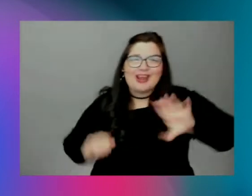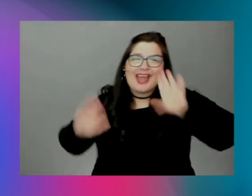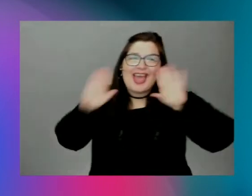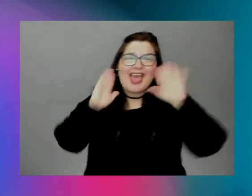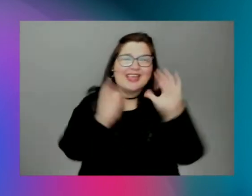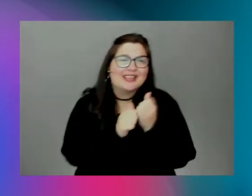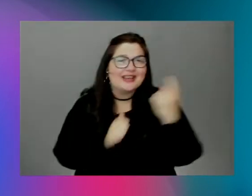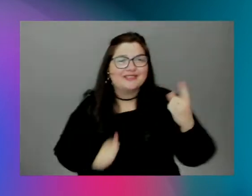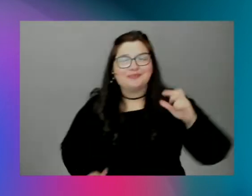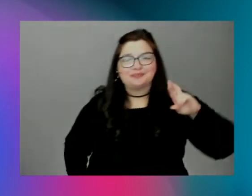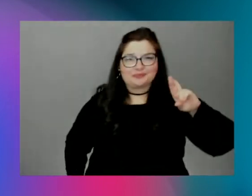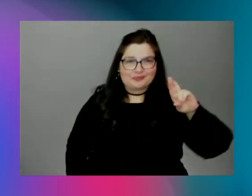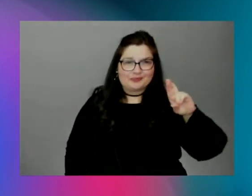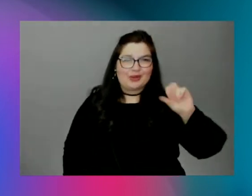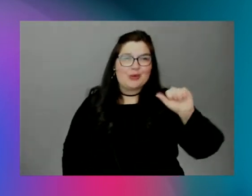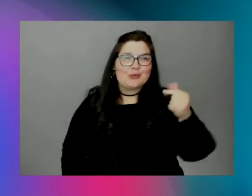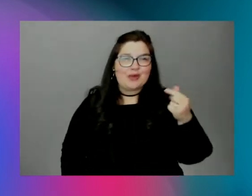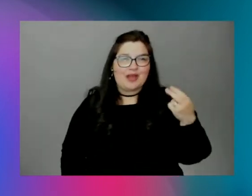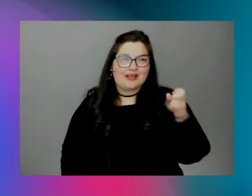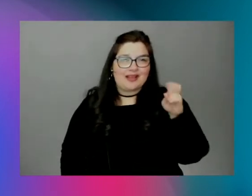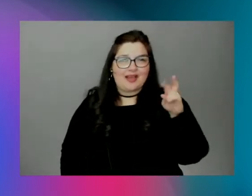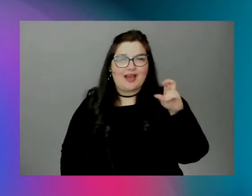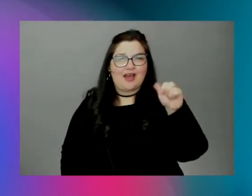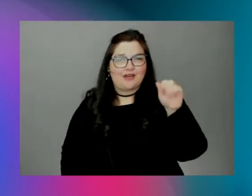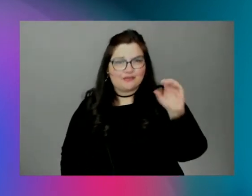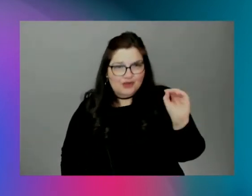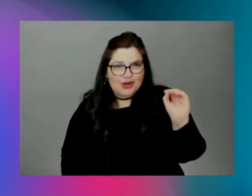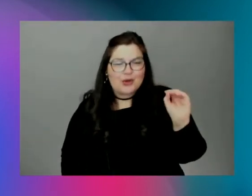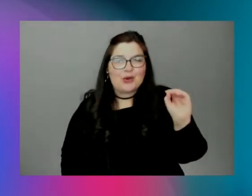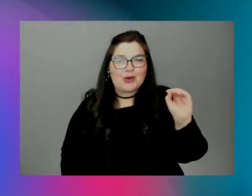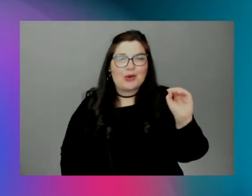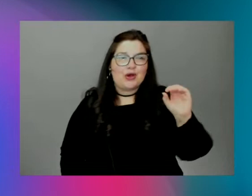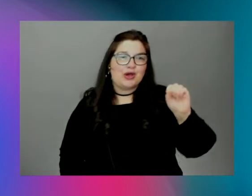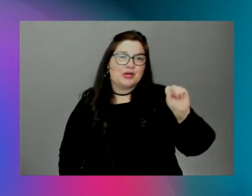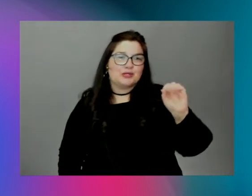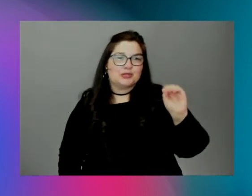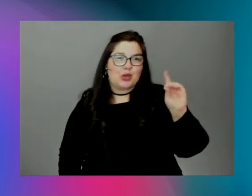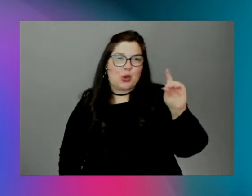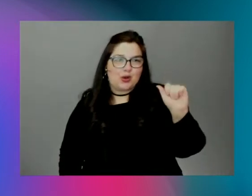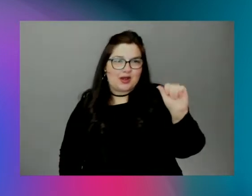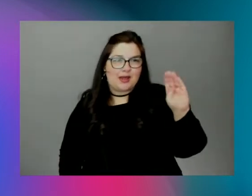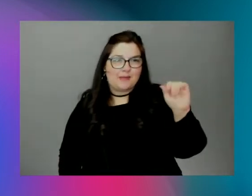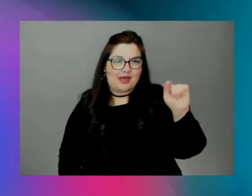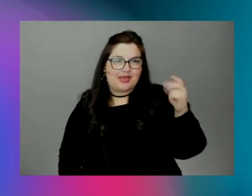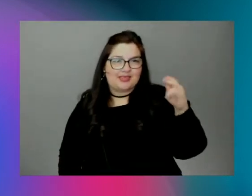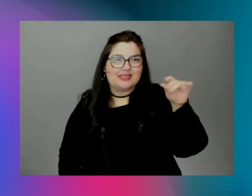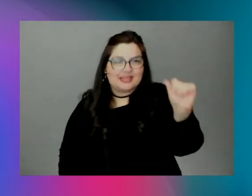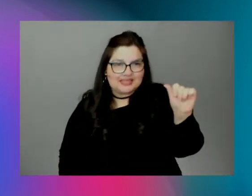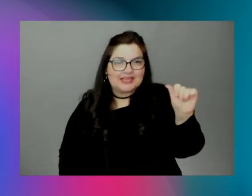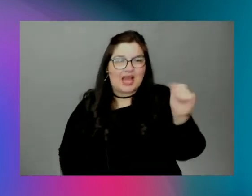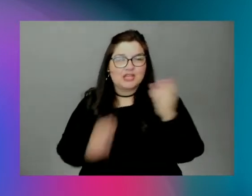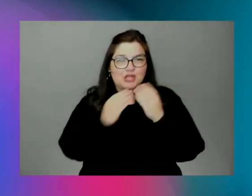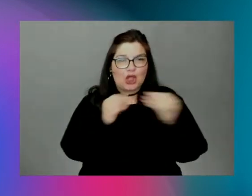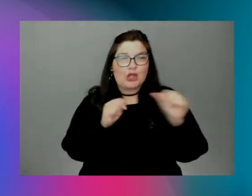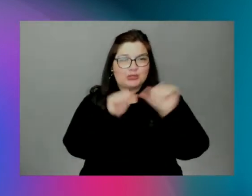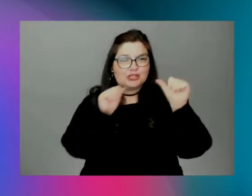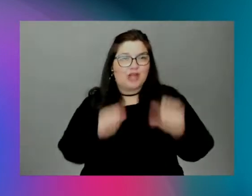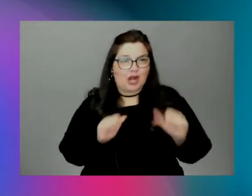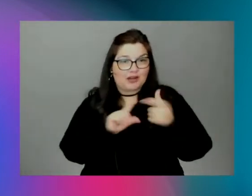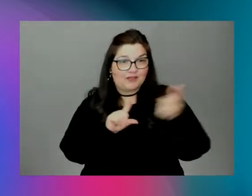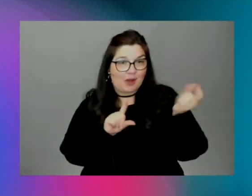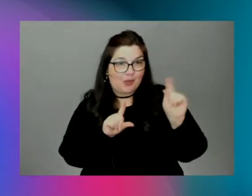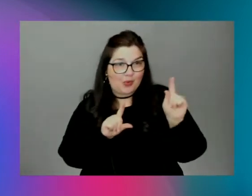Raghavara Sodabatina. I'm an enterprise solution architect based out of Boston. For long-time viewers of AWS On